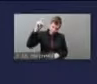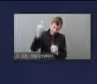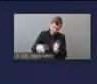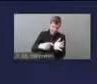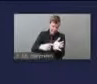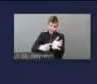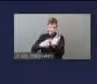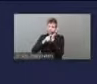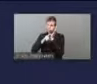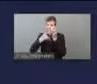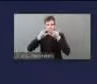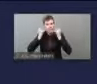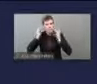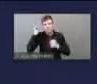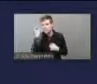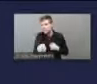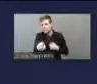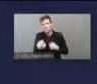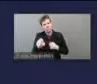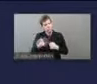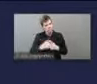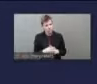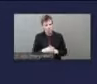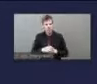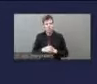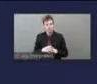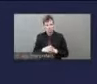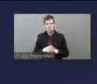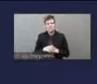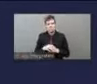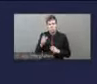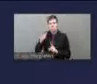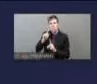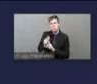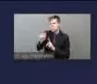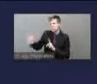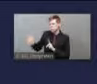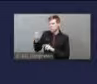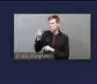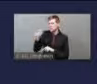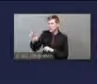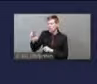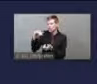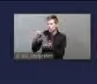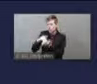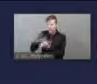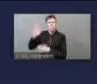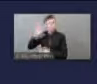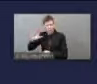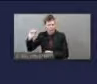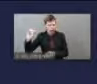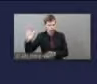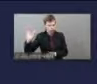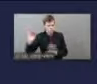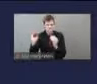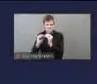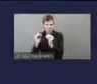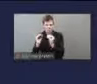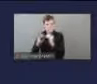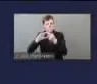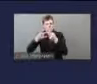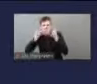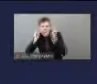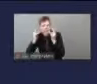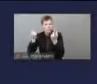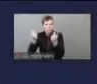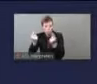your masks more effective. You got to stay socially distanced. You got to be 6 feet apart.